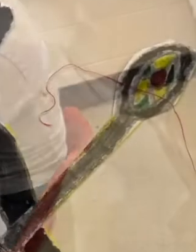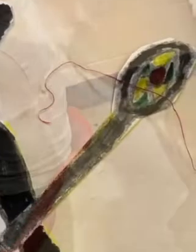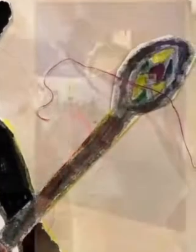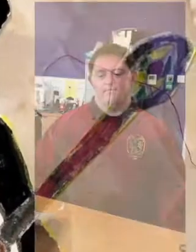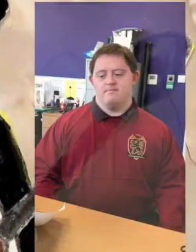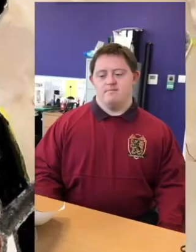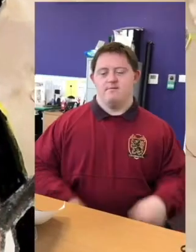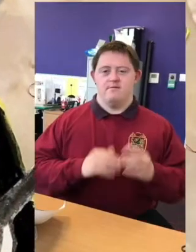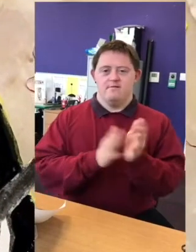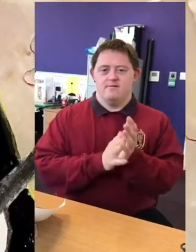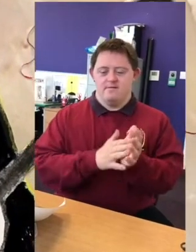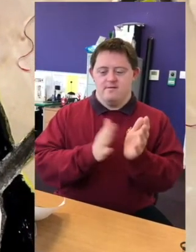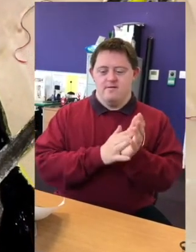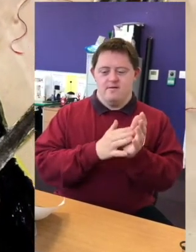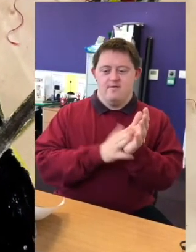features Scabbers Joseph.